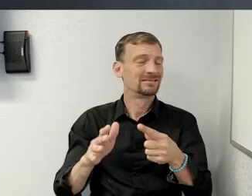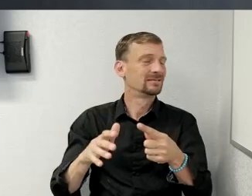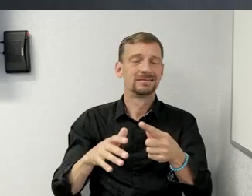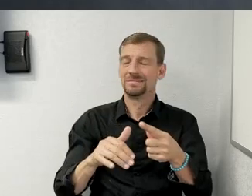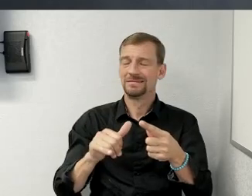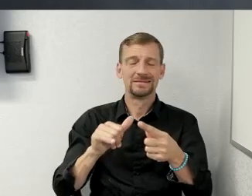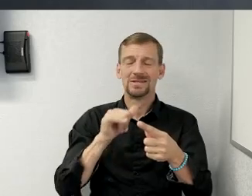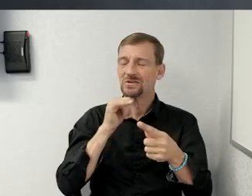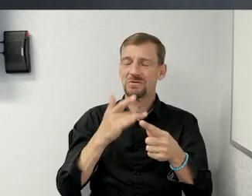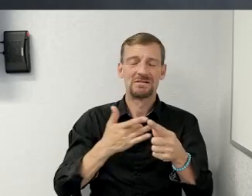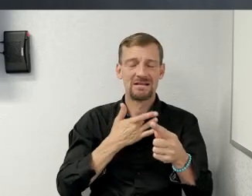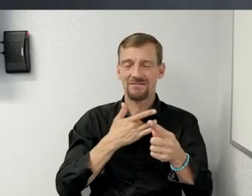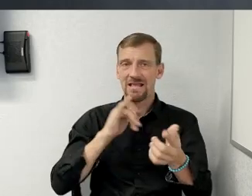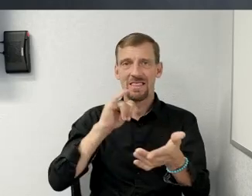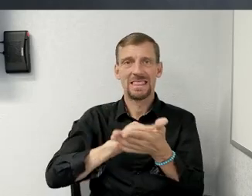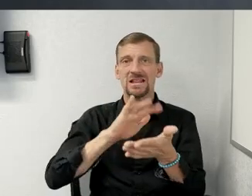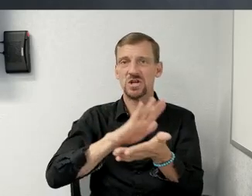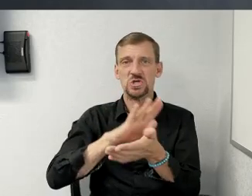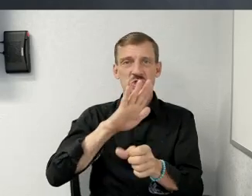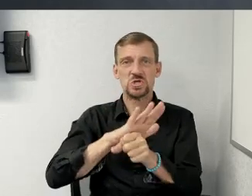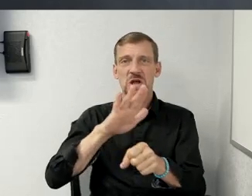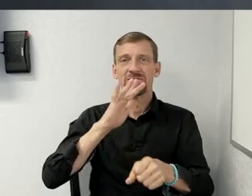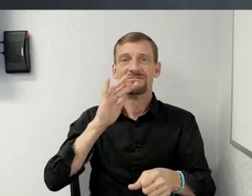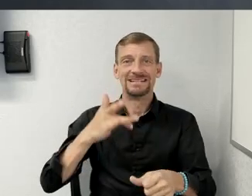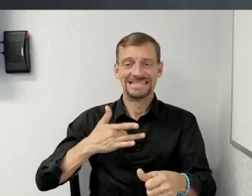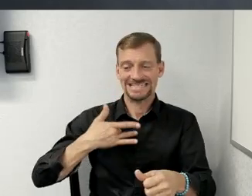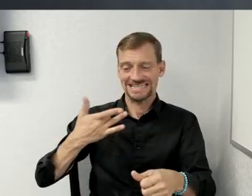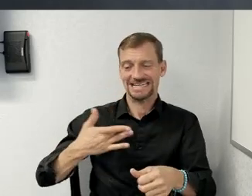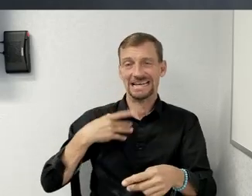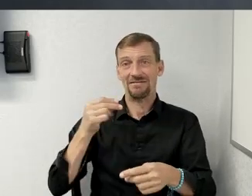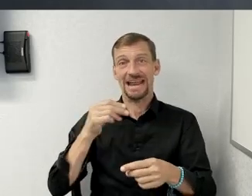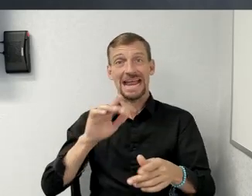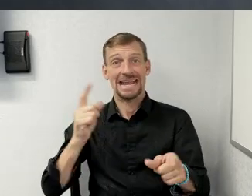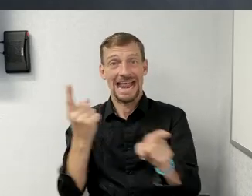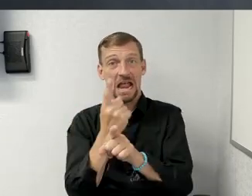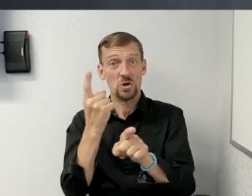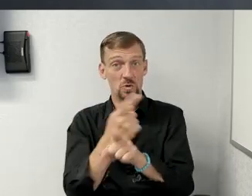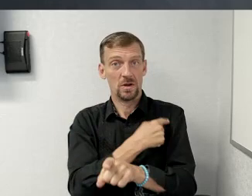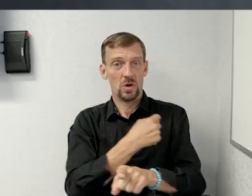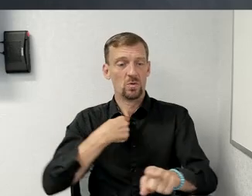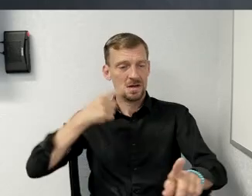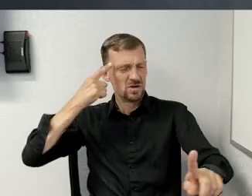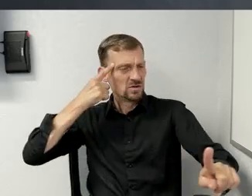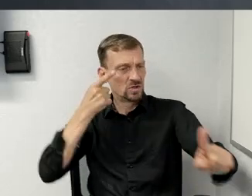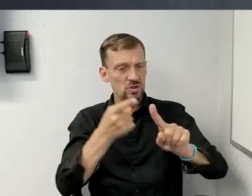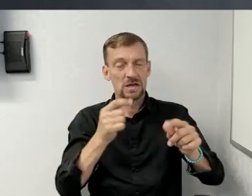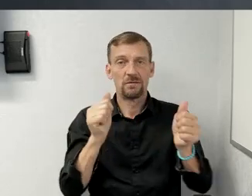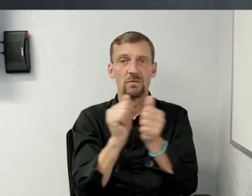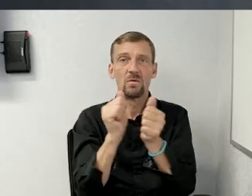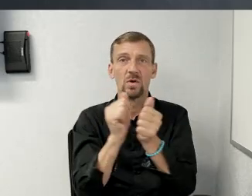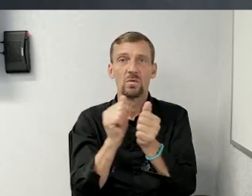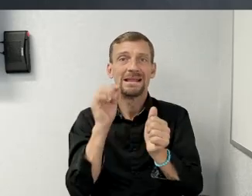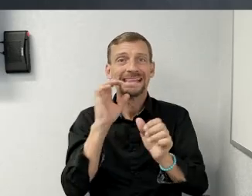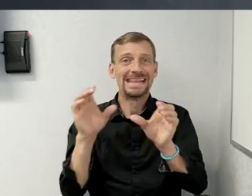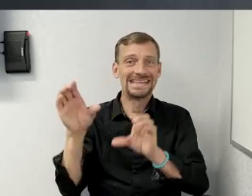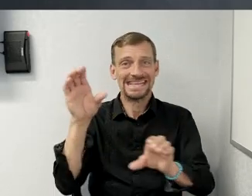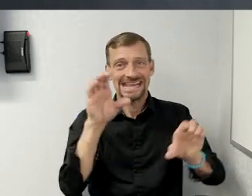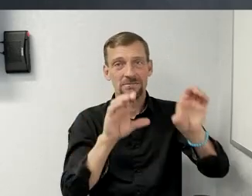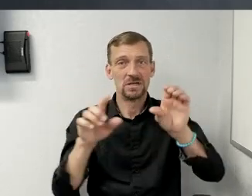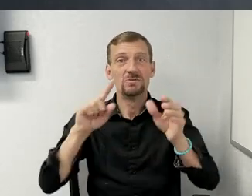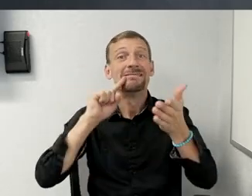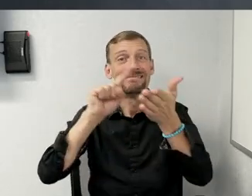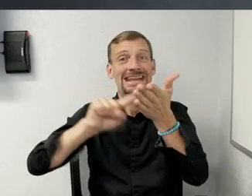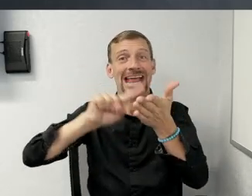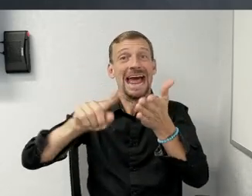don't believe that that's going to provide you the same sensitivity and accuracy as we achieve on our immunochemistry